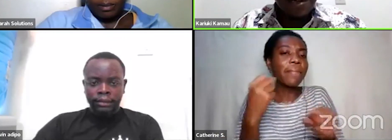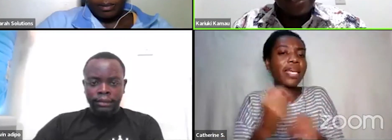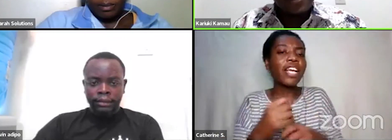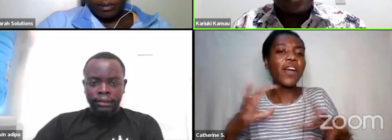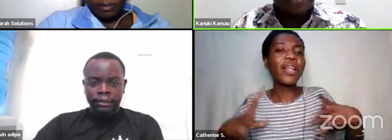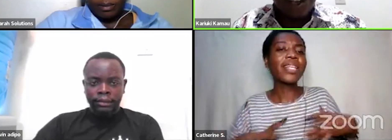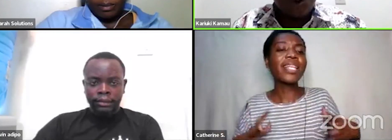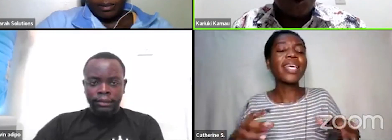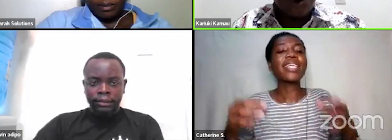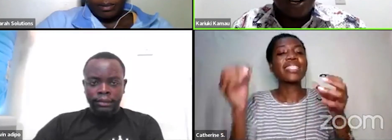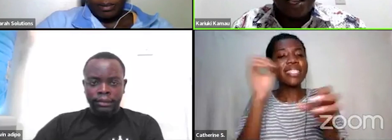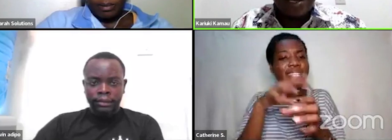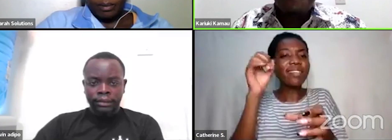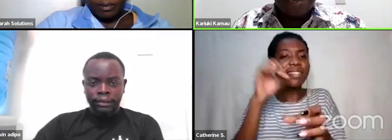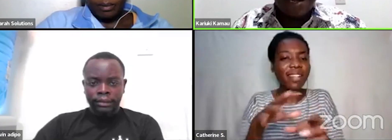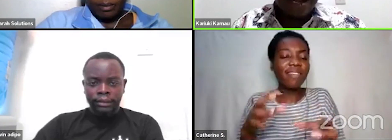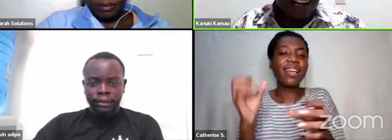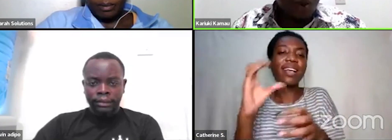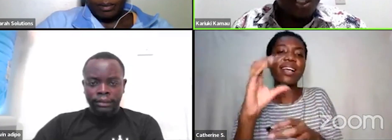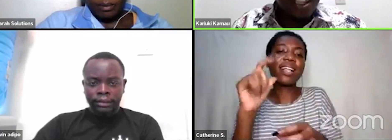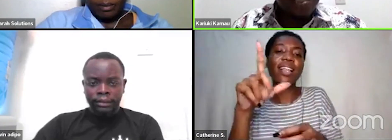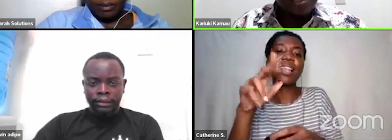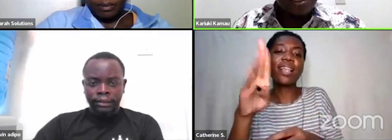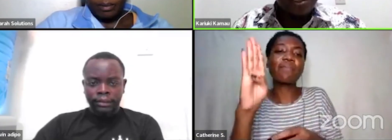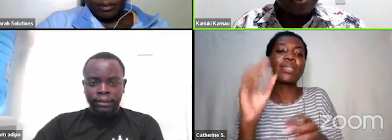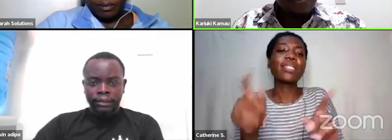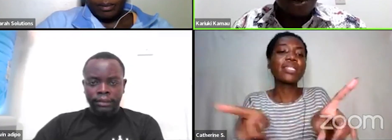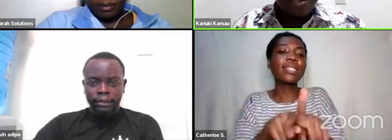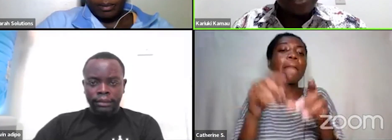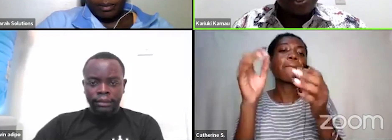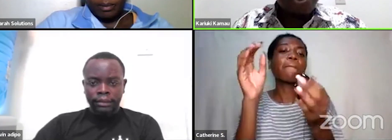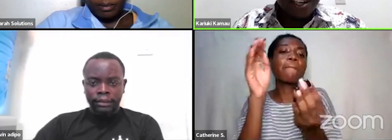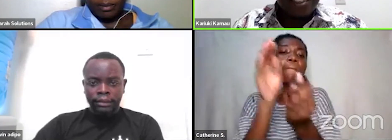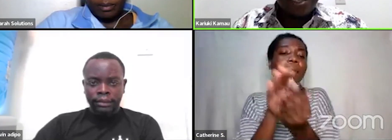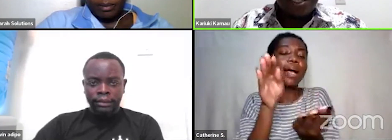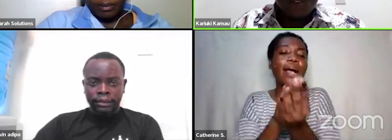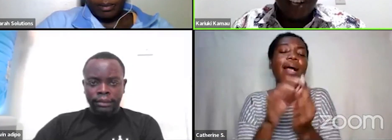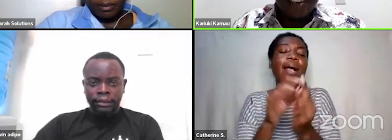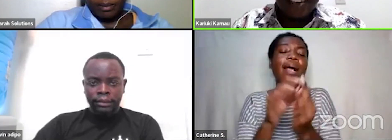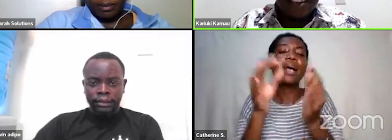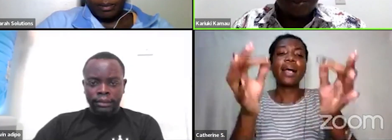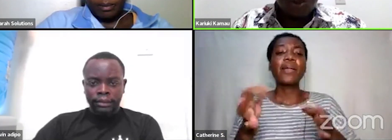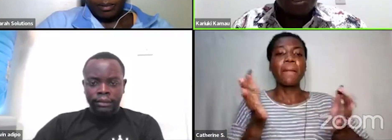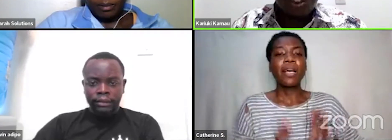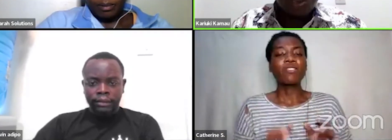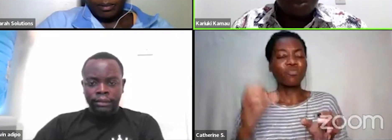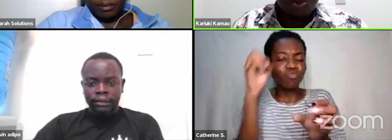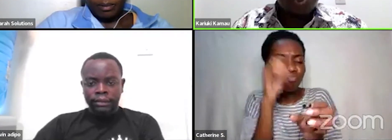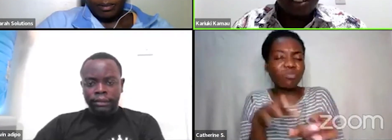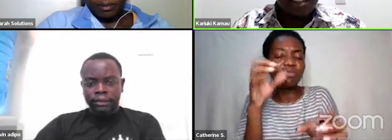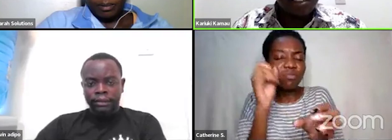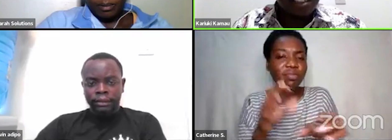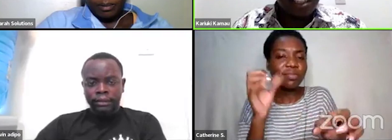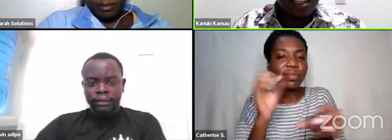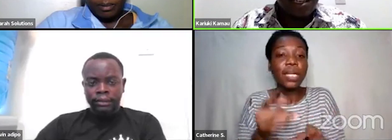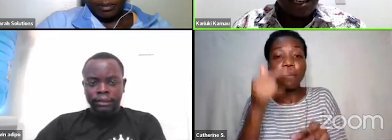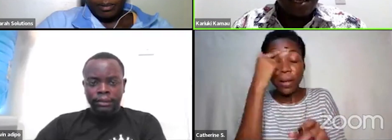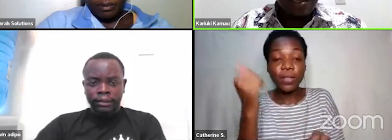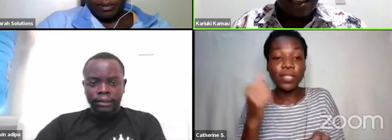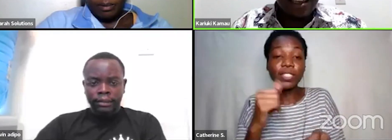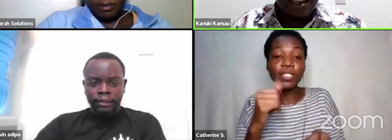club like a SACCO or like a bank account that someone is accumulating his fund because he's not able to access it